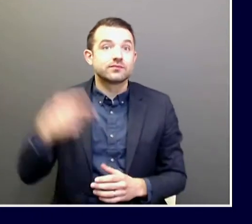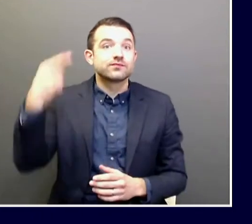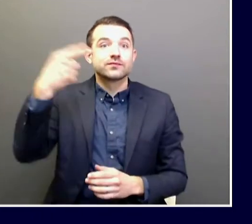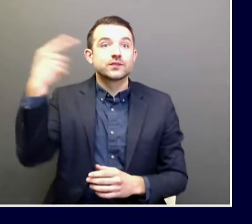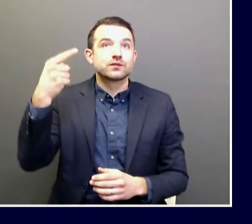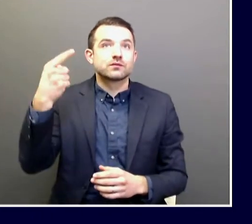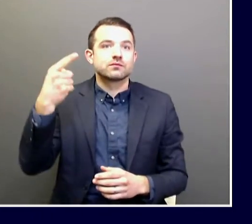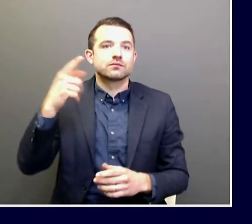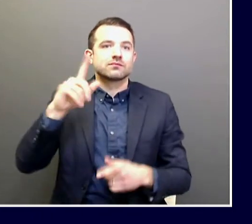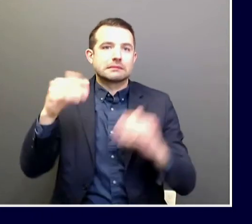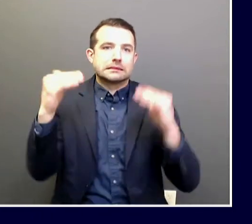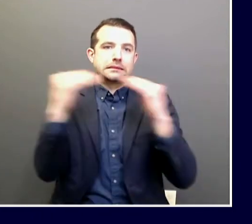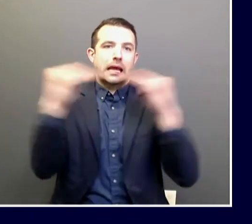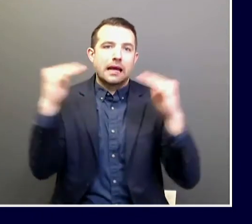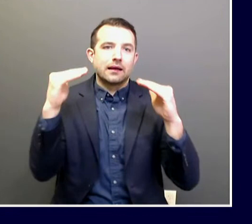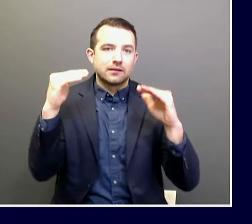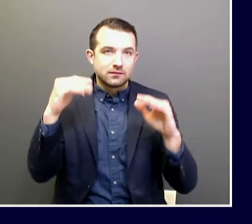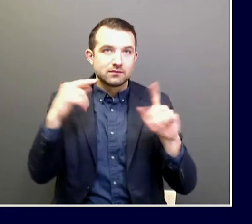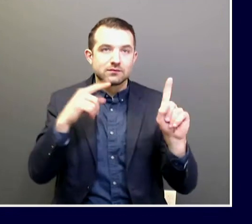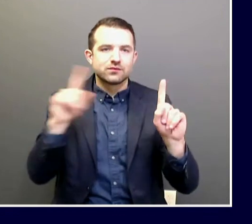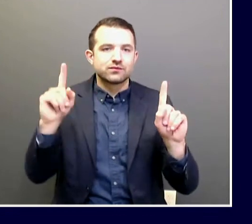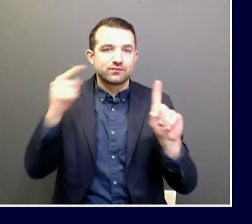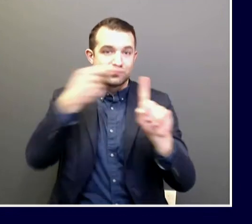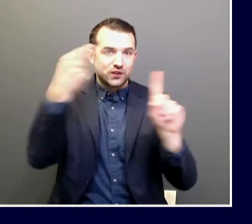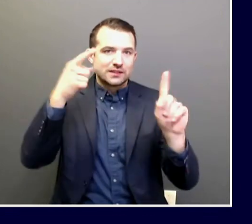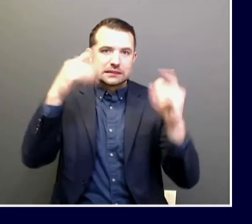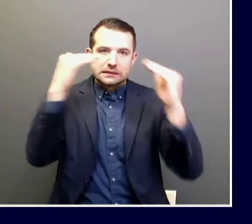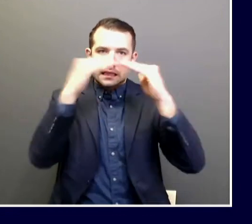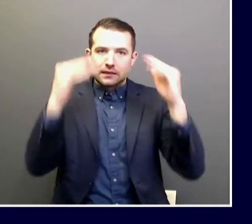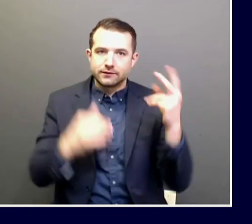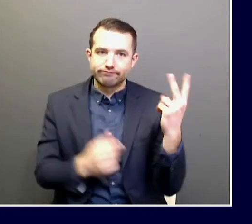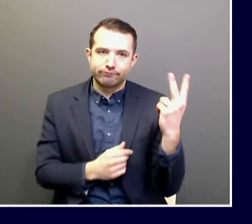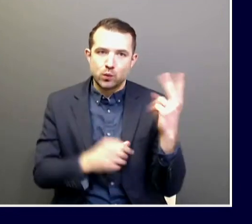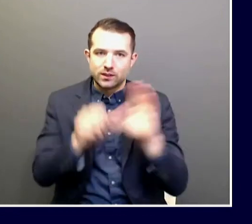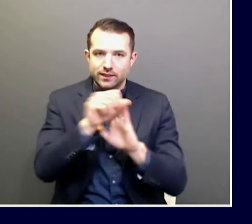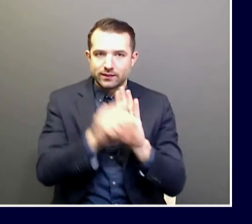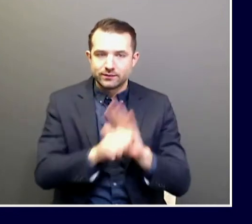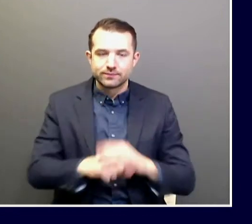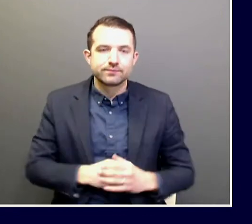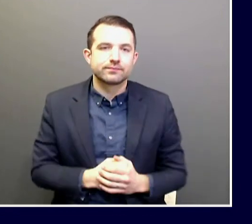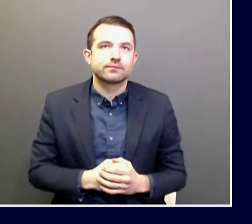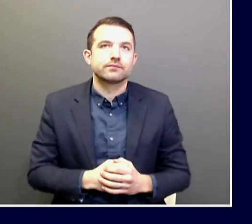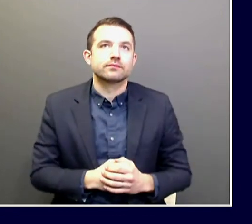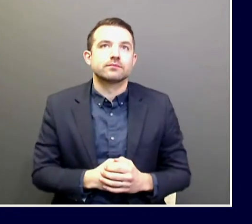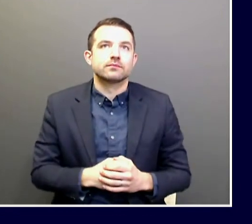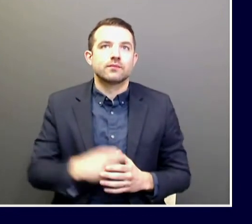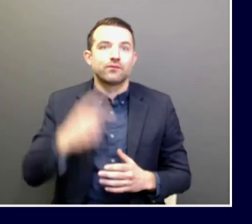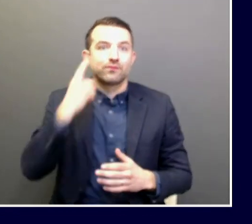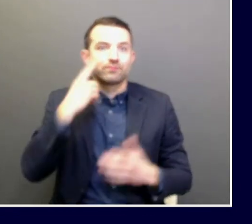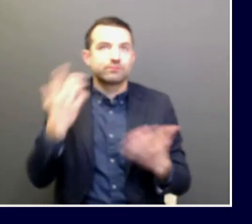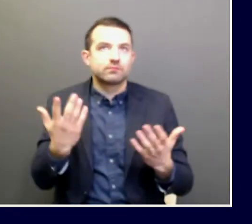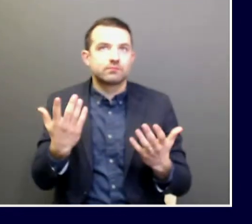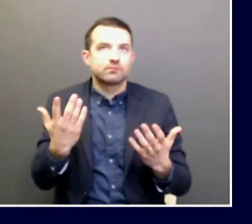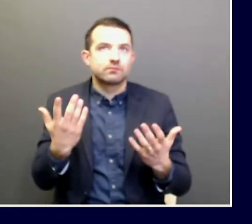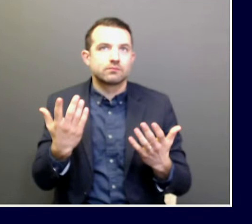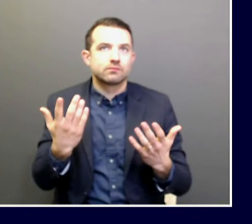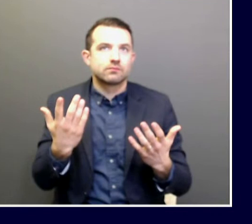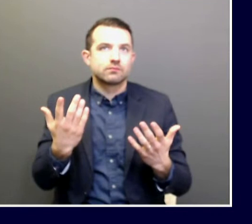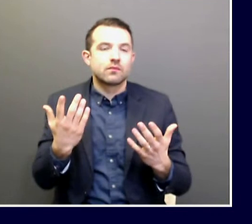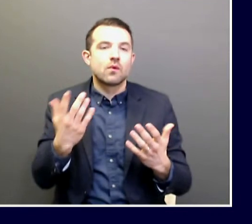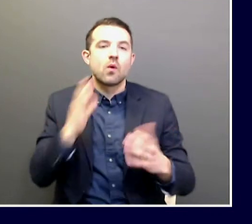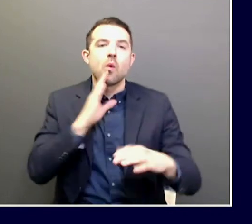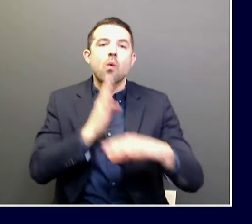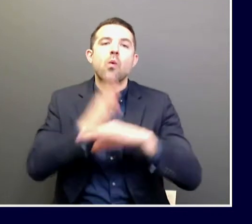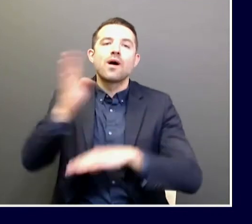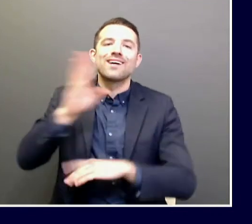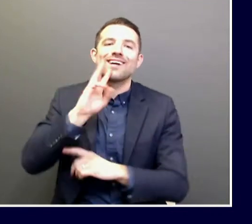with other states in terms of the percentage of our state that is over 65 that are fully